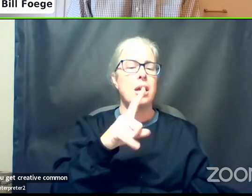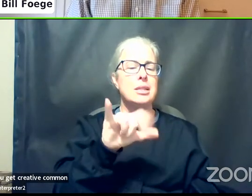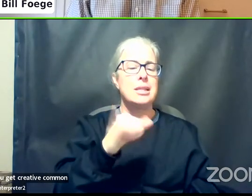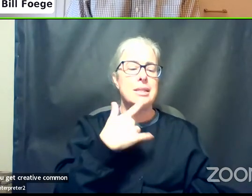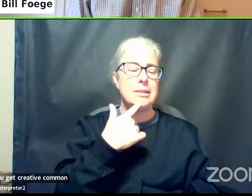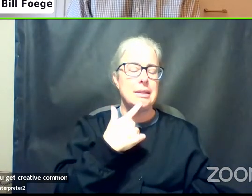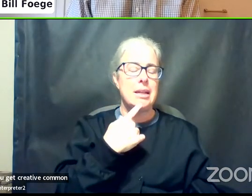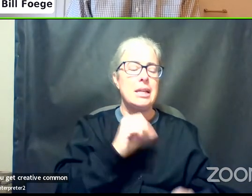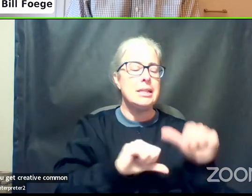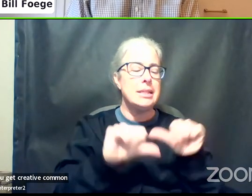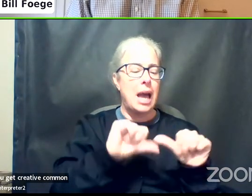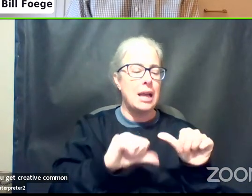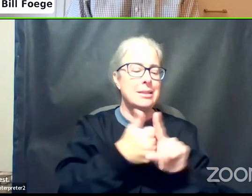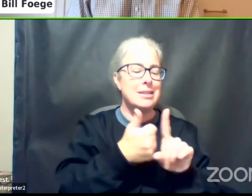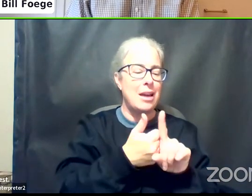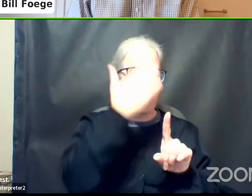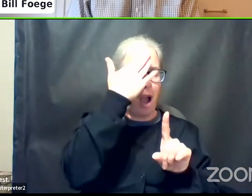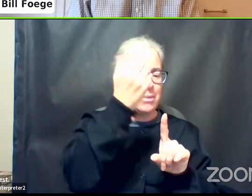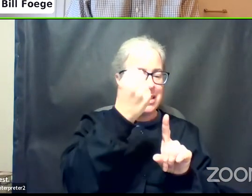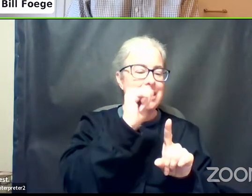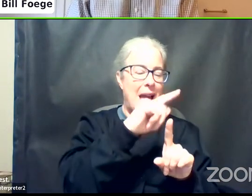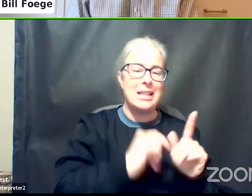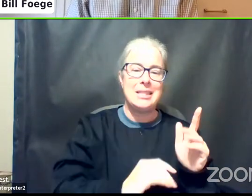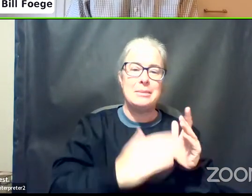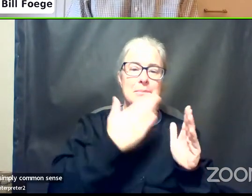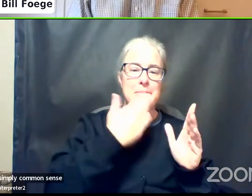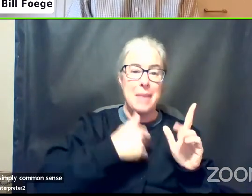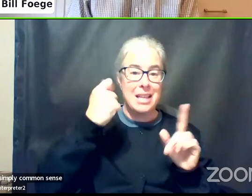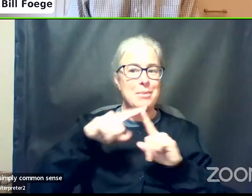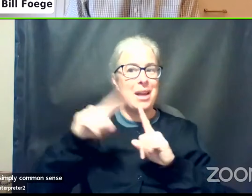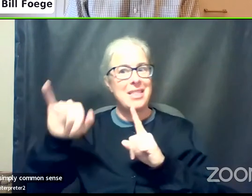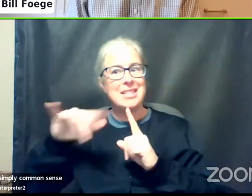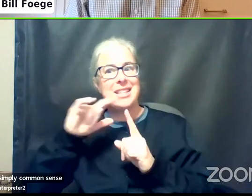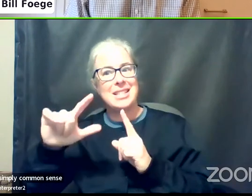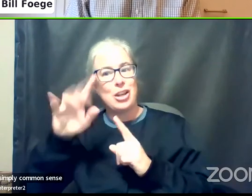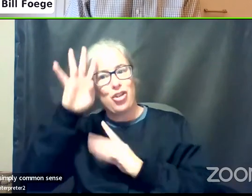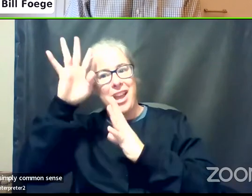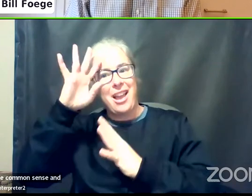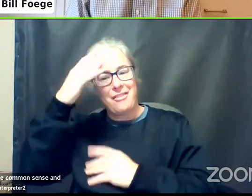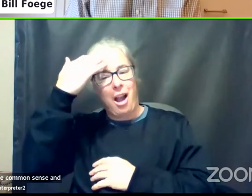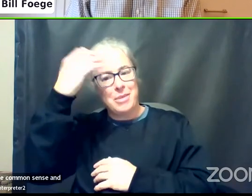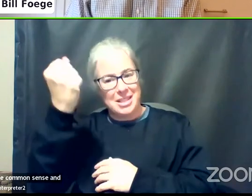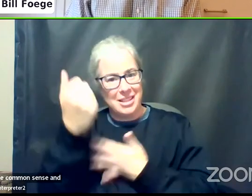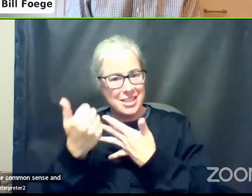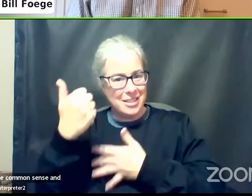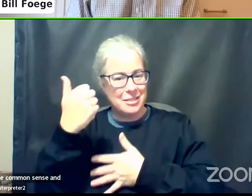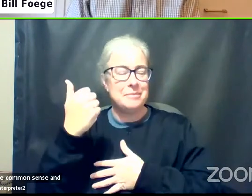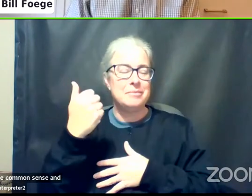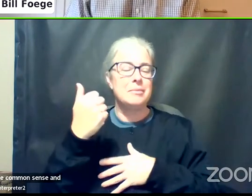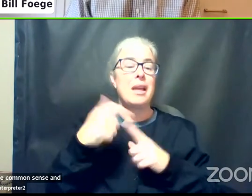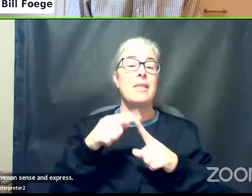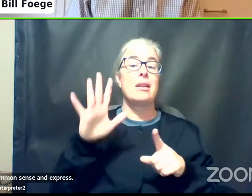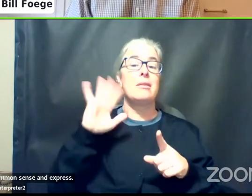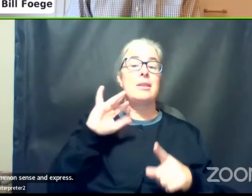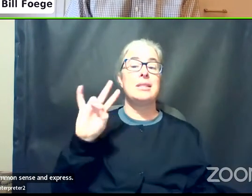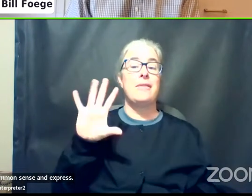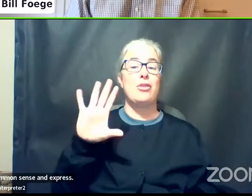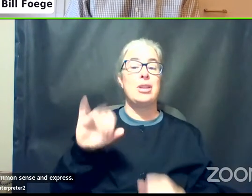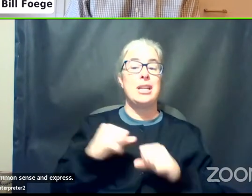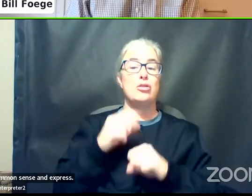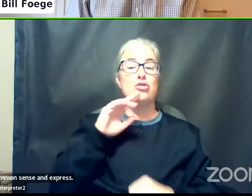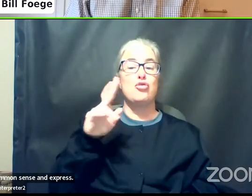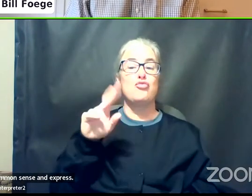is simply common sense at his best so you get creative common sense at his best and then I go back 700 years to Roger Bacon